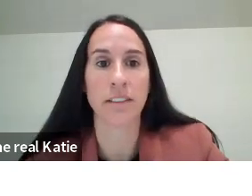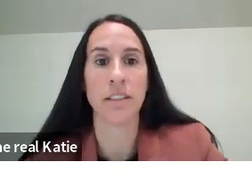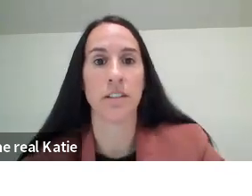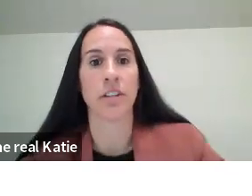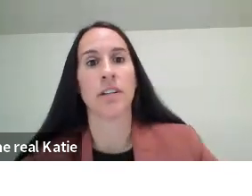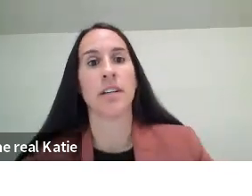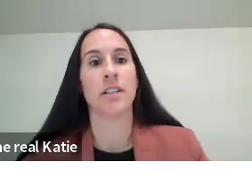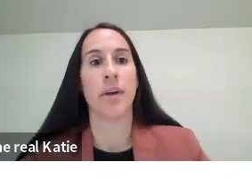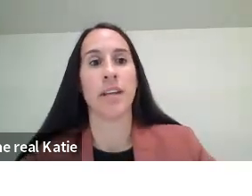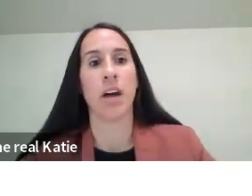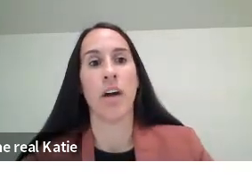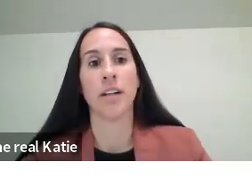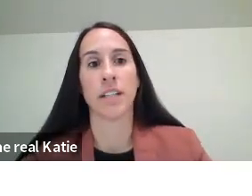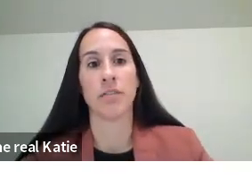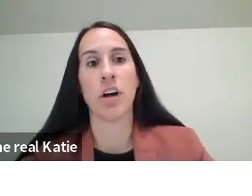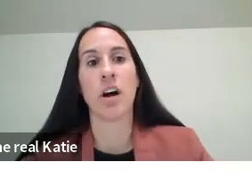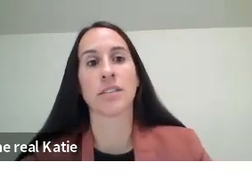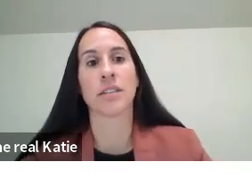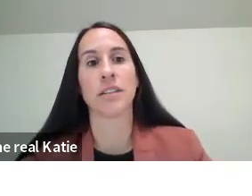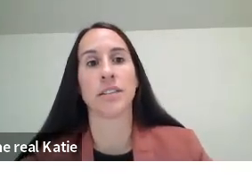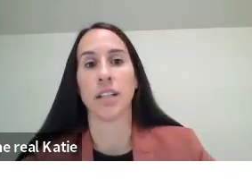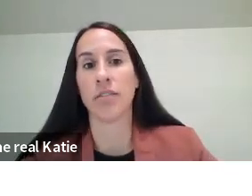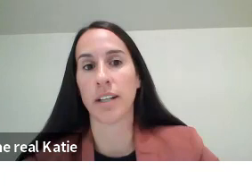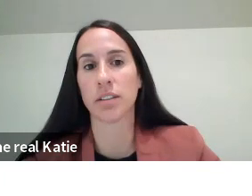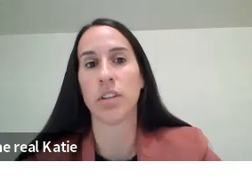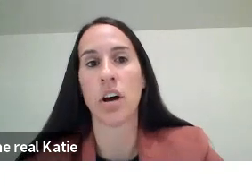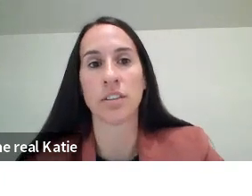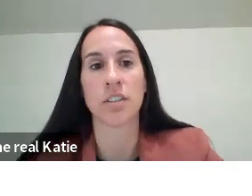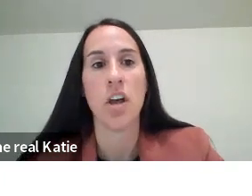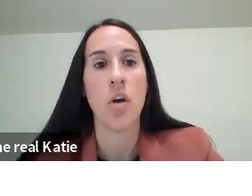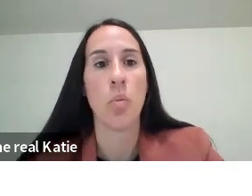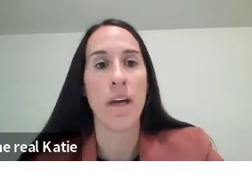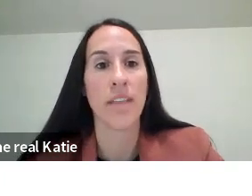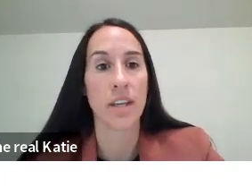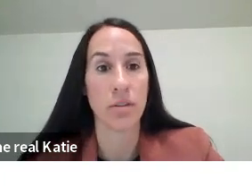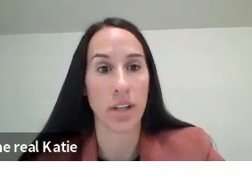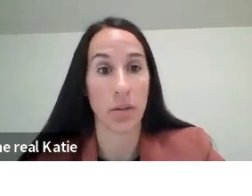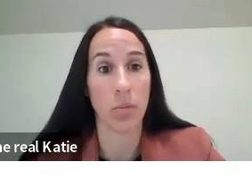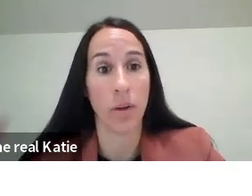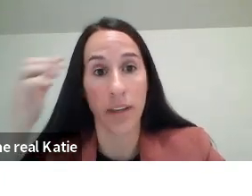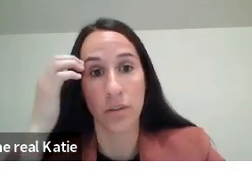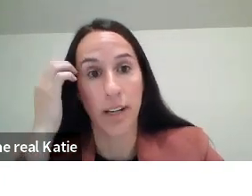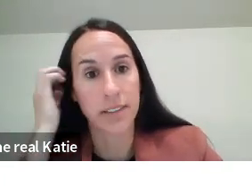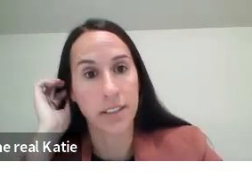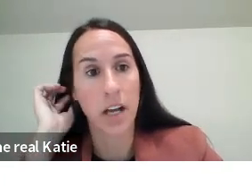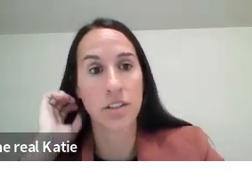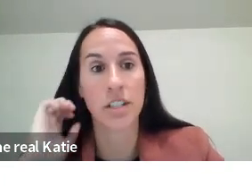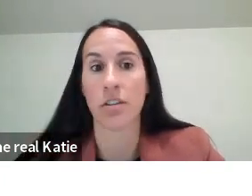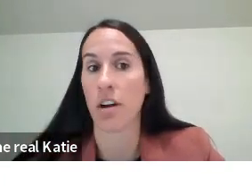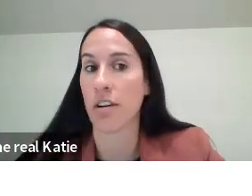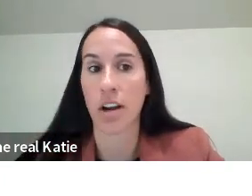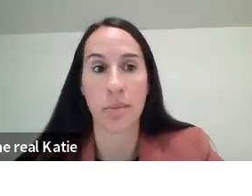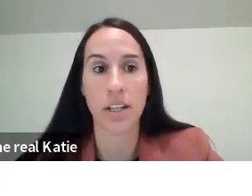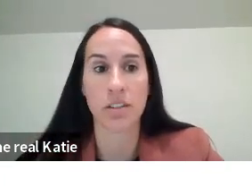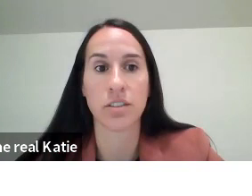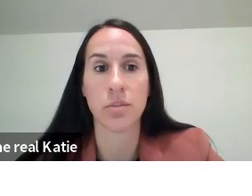can be vastly different depending on the onset of loss, significance of loss, when they utilize technology